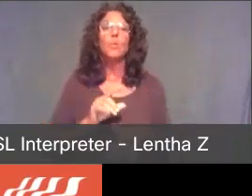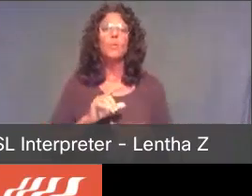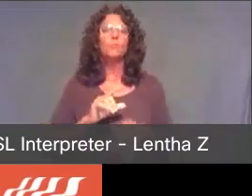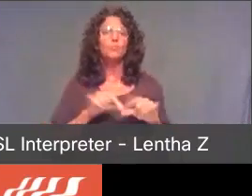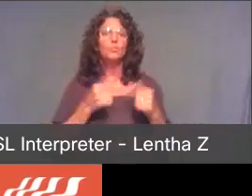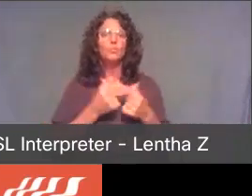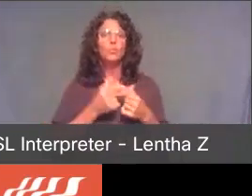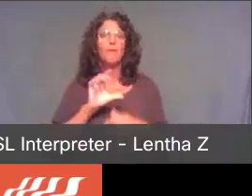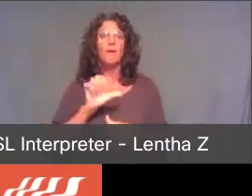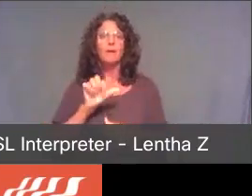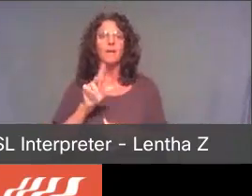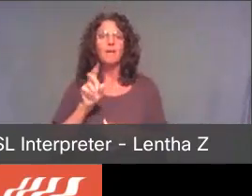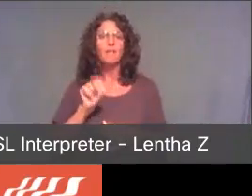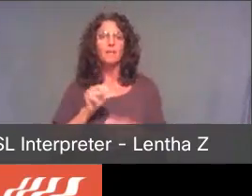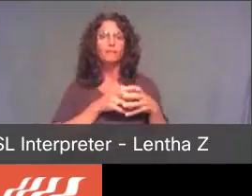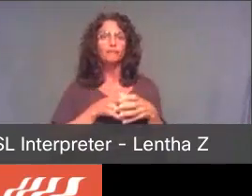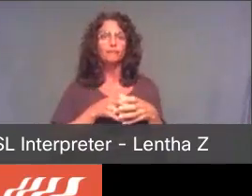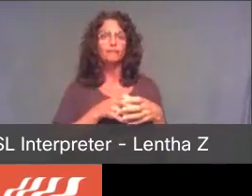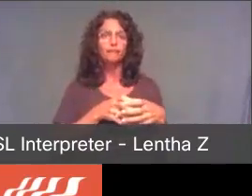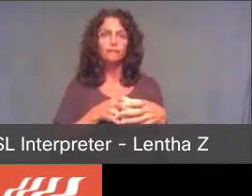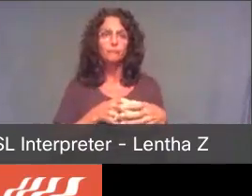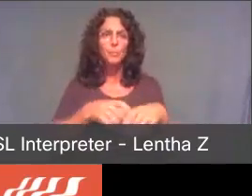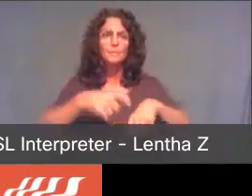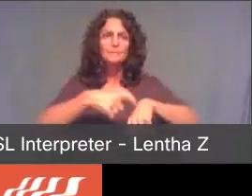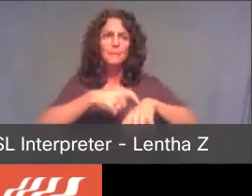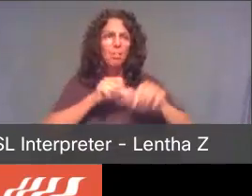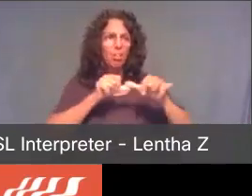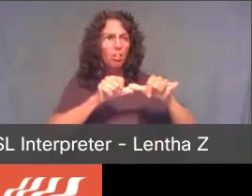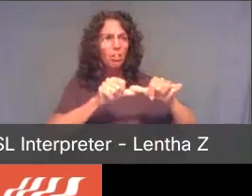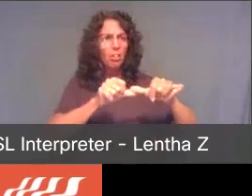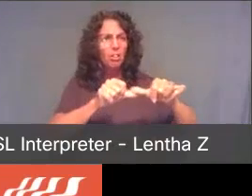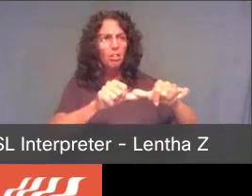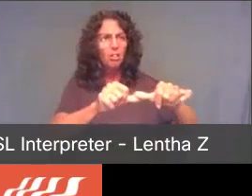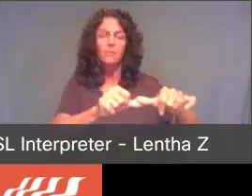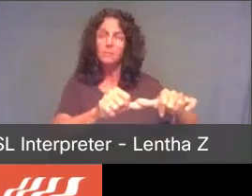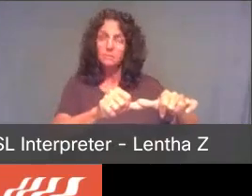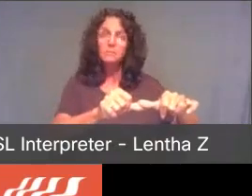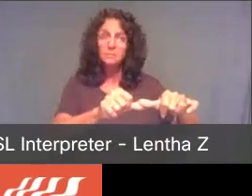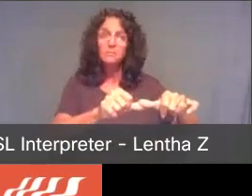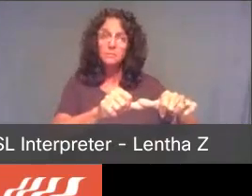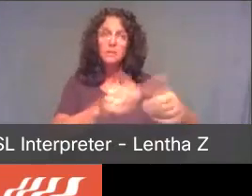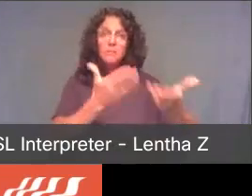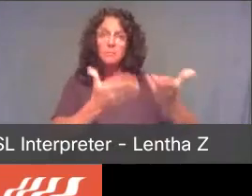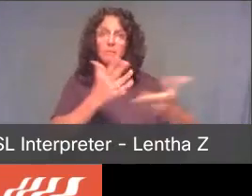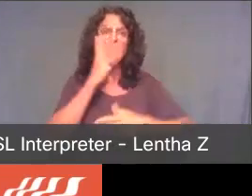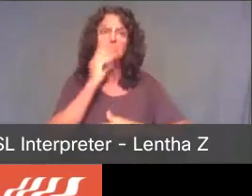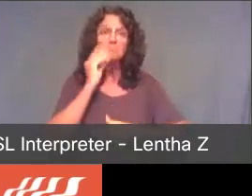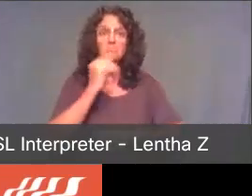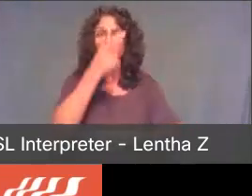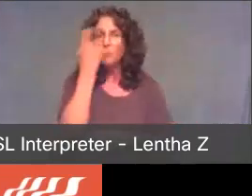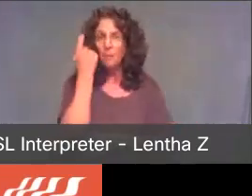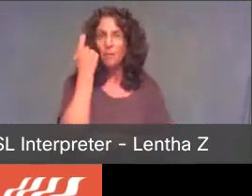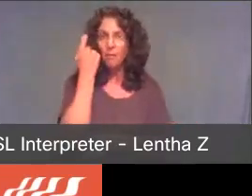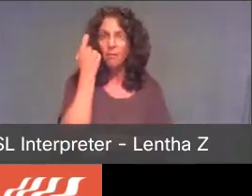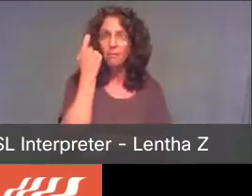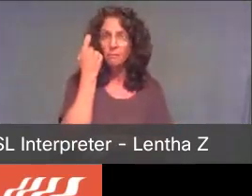even, just statistically, right, the longer time it takes them to travel and the longer their migration is, the higher risk of experiencing some form of trauma. But we